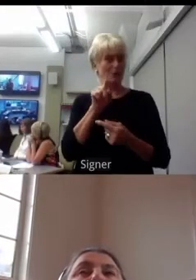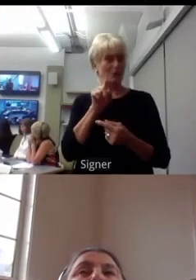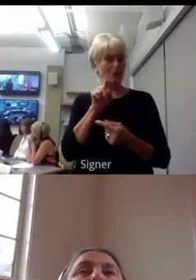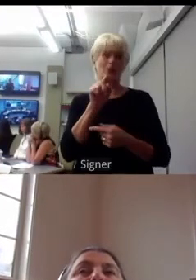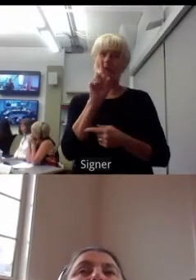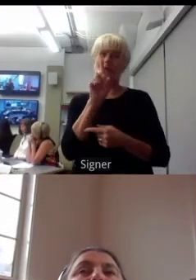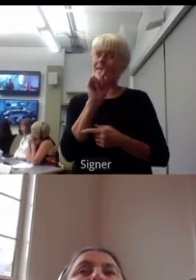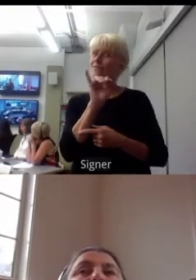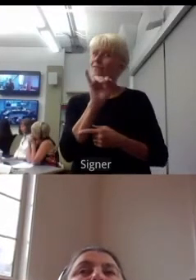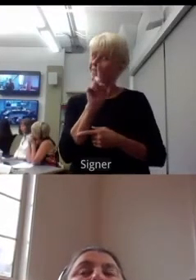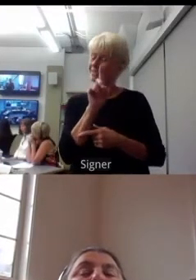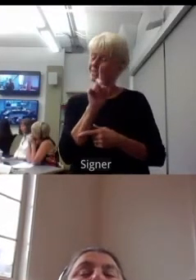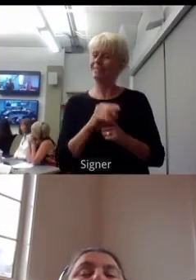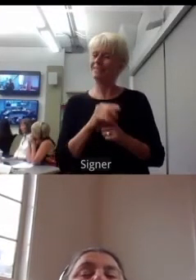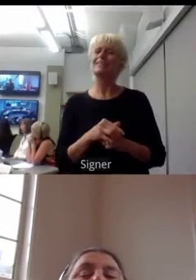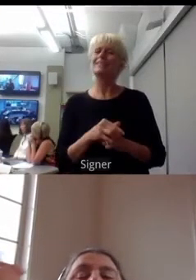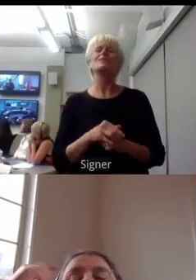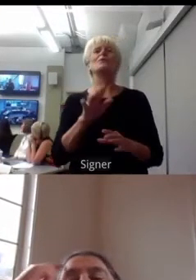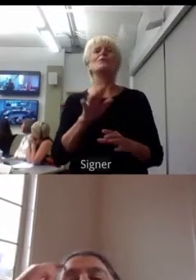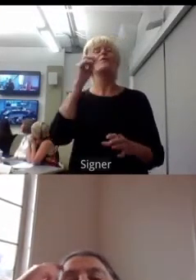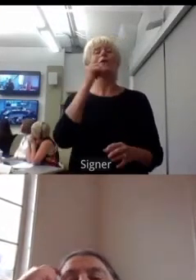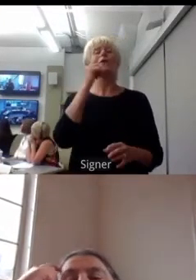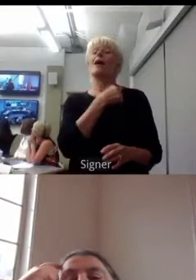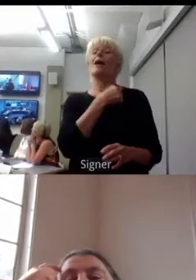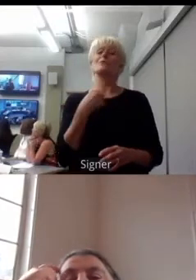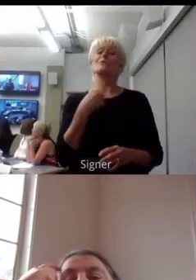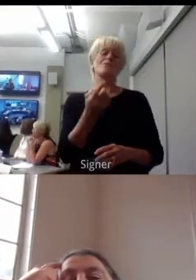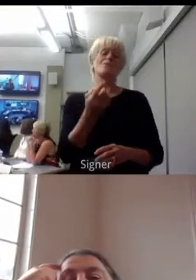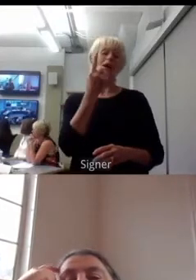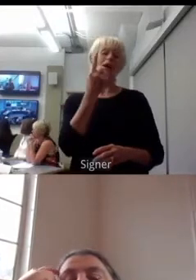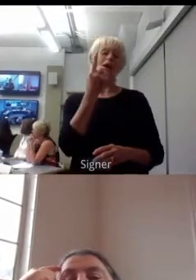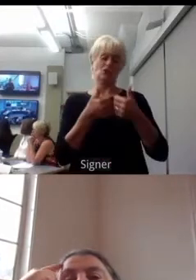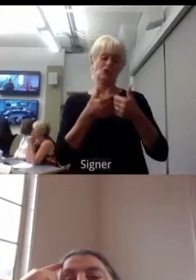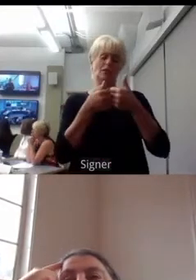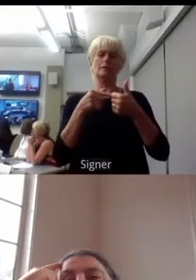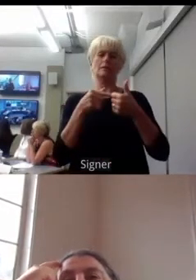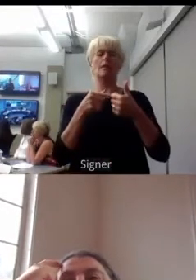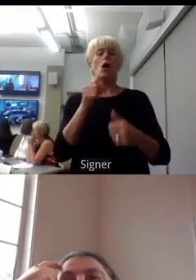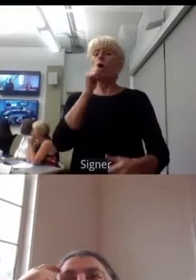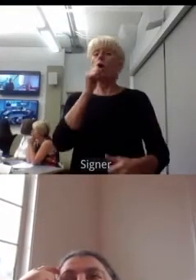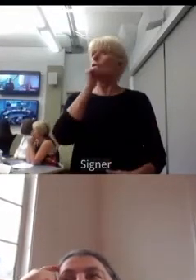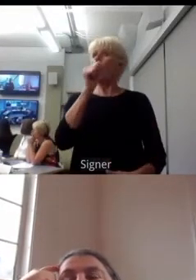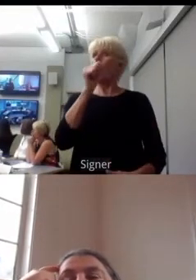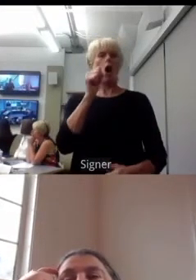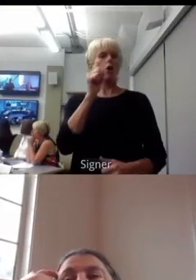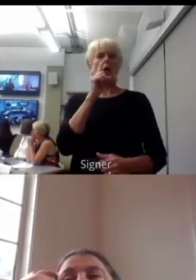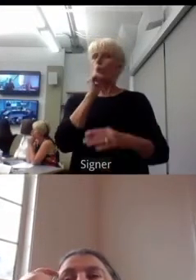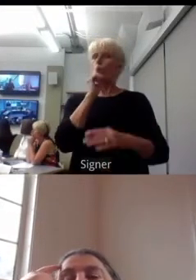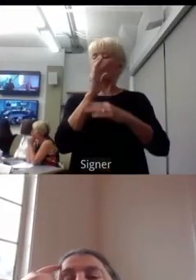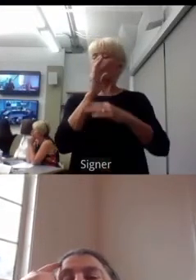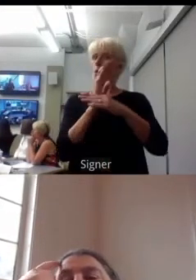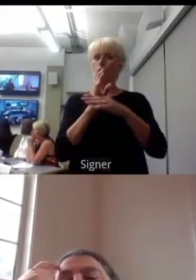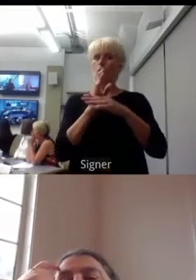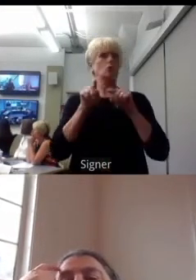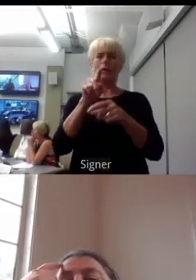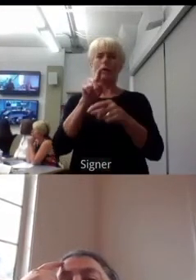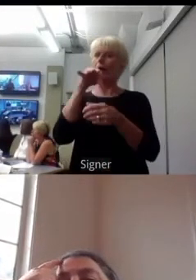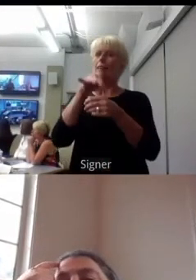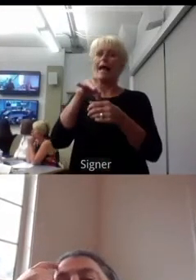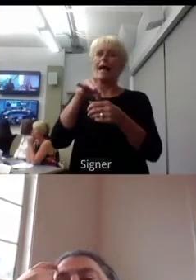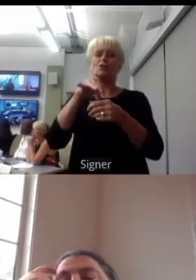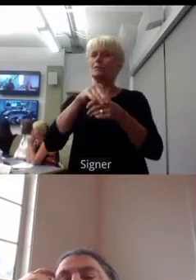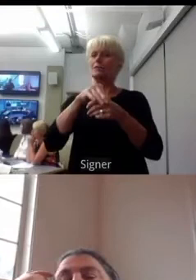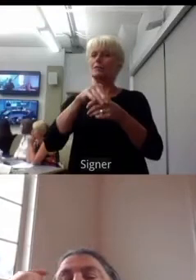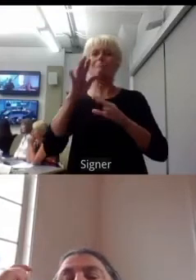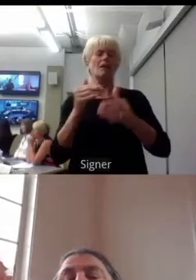challenges was this was not a promise that we had made in the election. It was not a concept well known in my caucus. It was really community led.